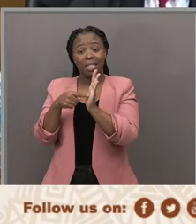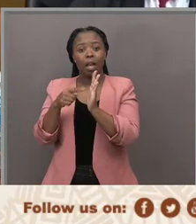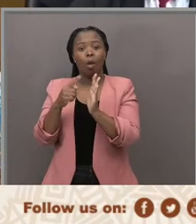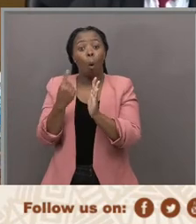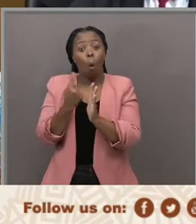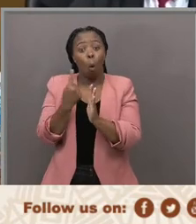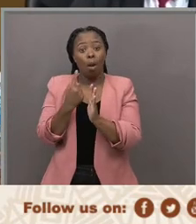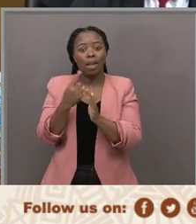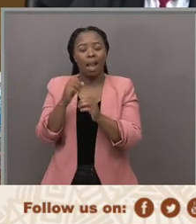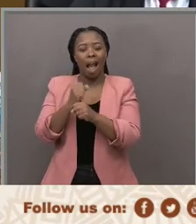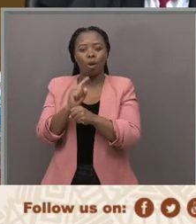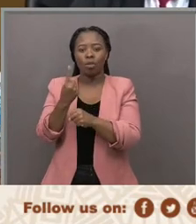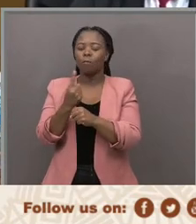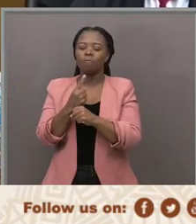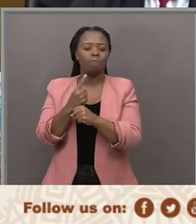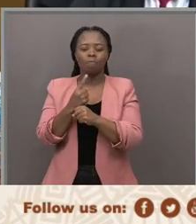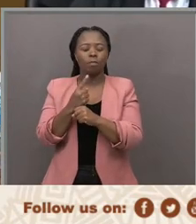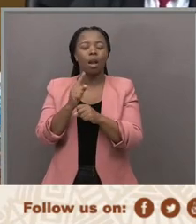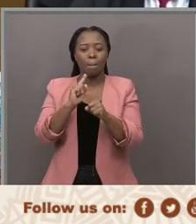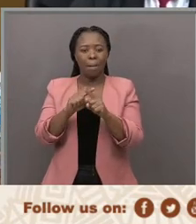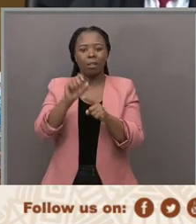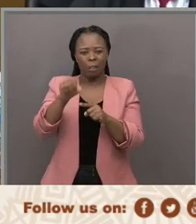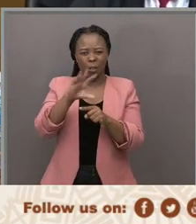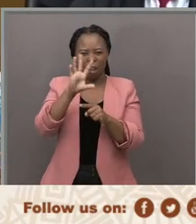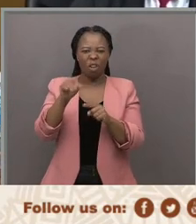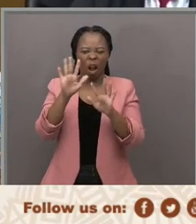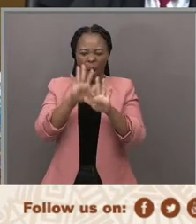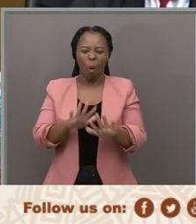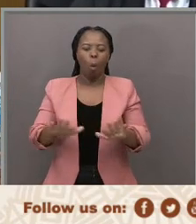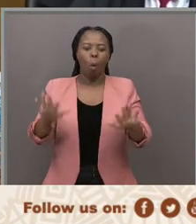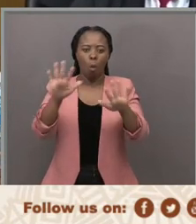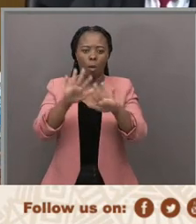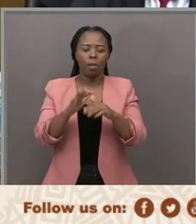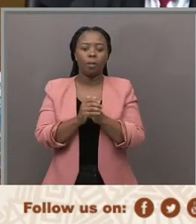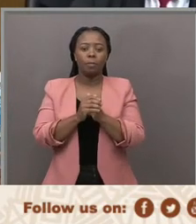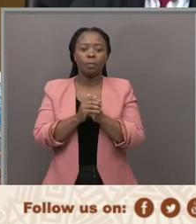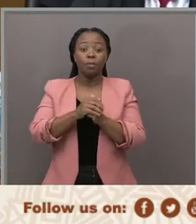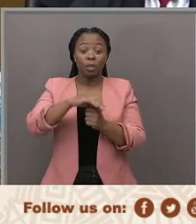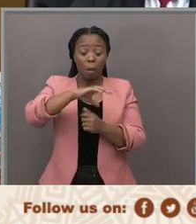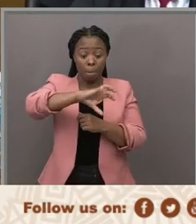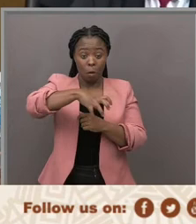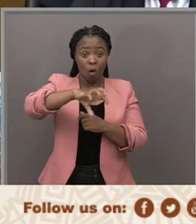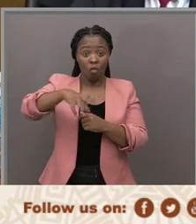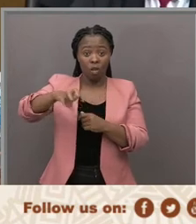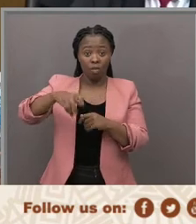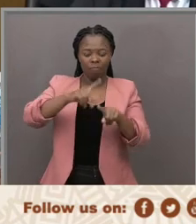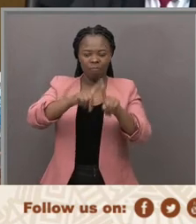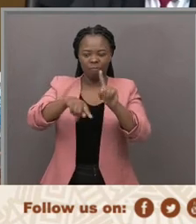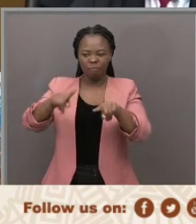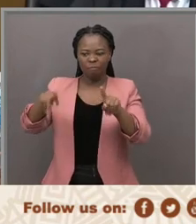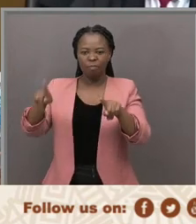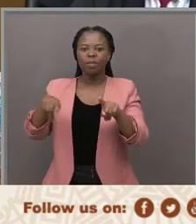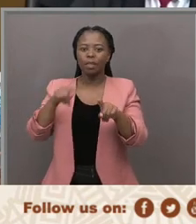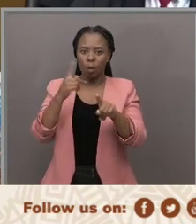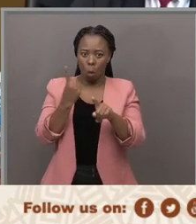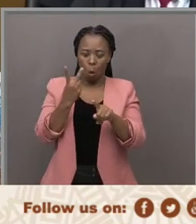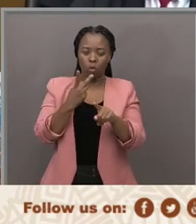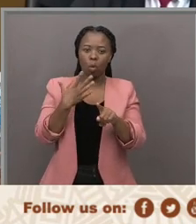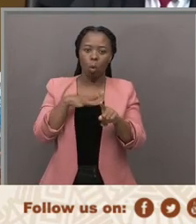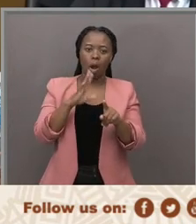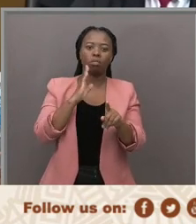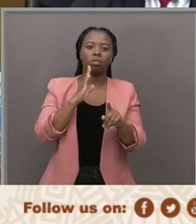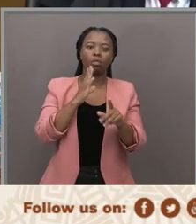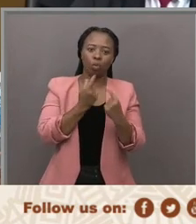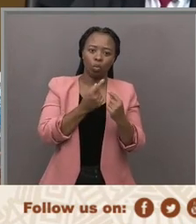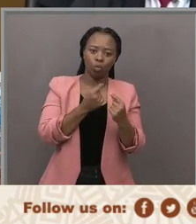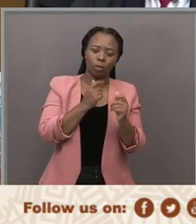but for the whole of South Africa. As several provinces have also called for this, and the President has also called